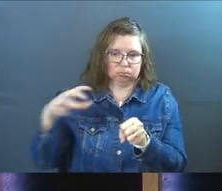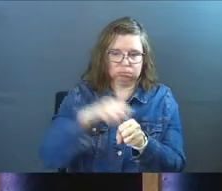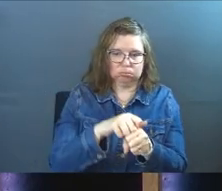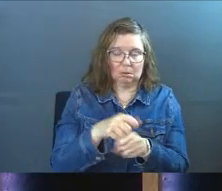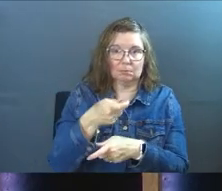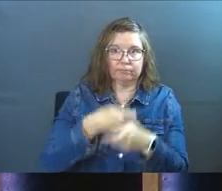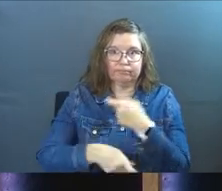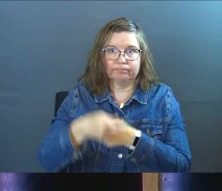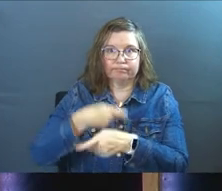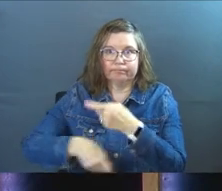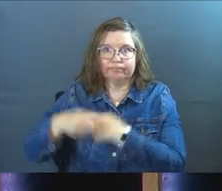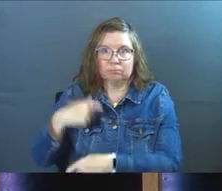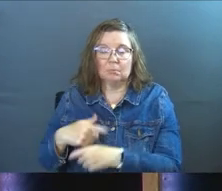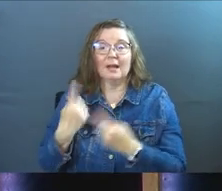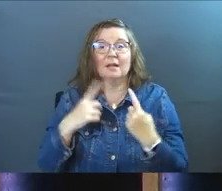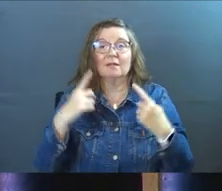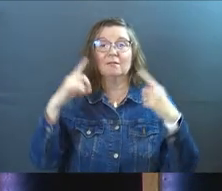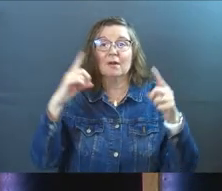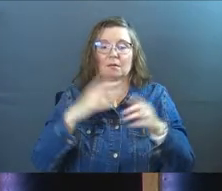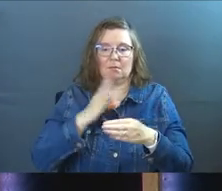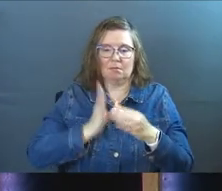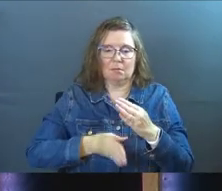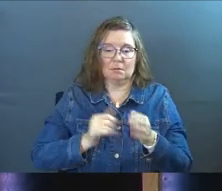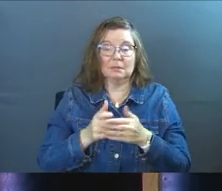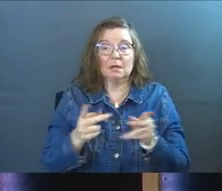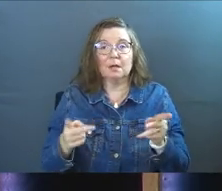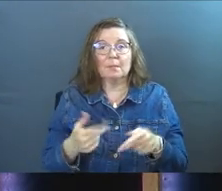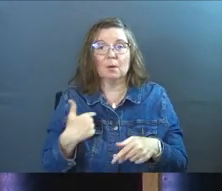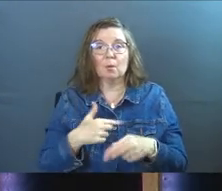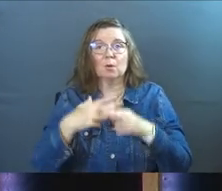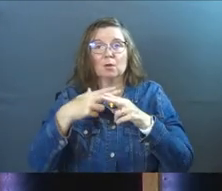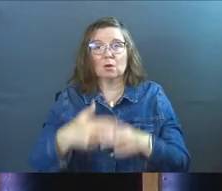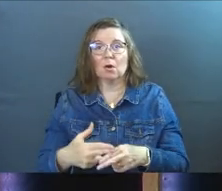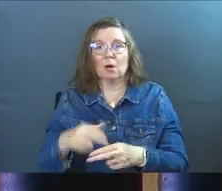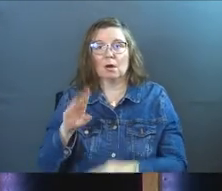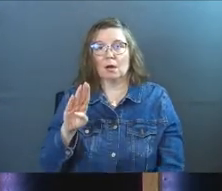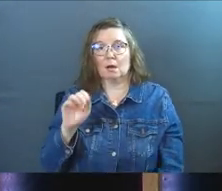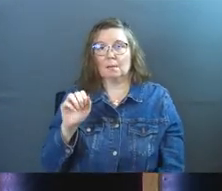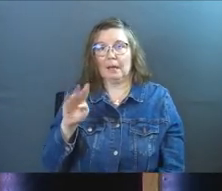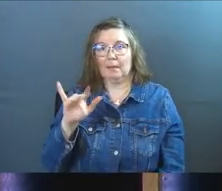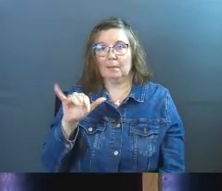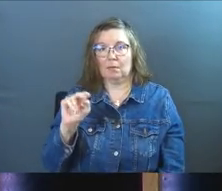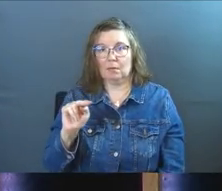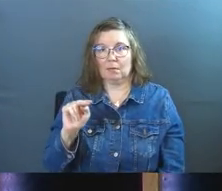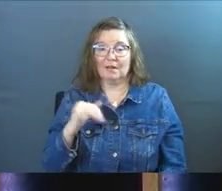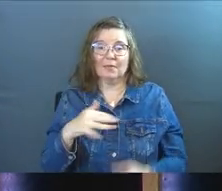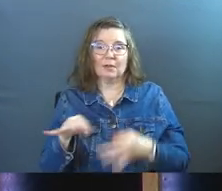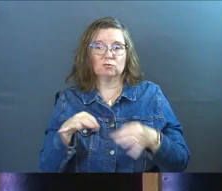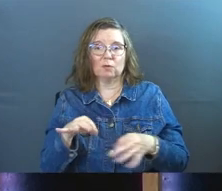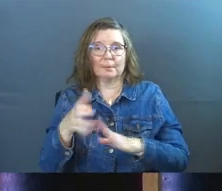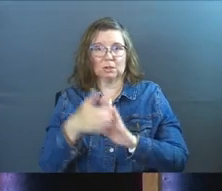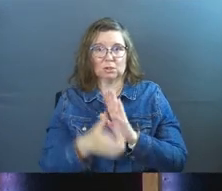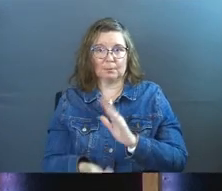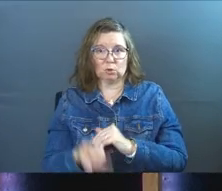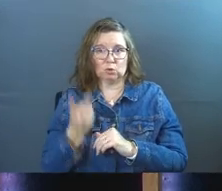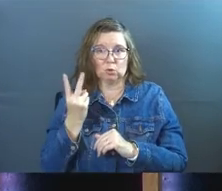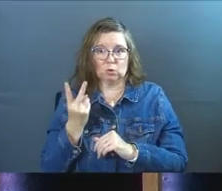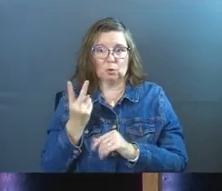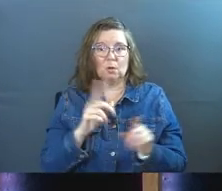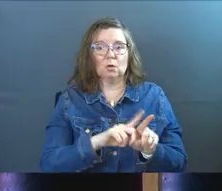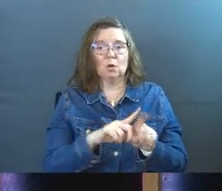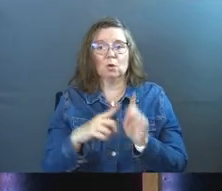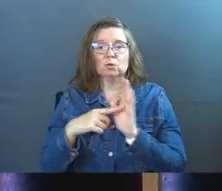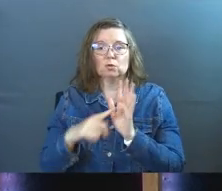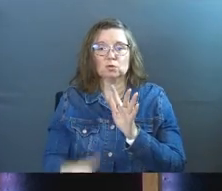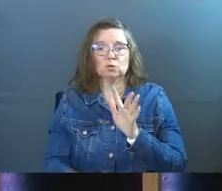systems in this world. And it finally ends in a place that we call Babylon. And Babylon is described there in chapter 2. Babylon